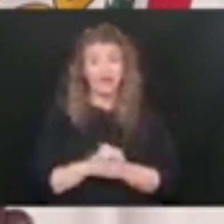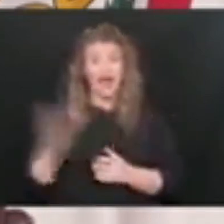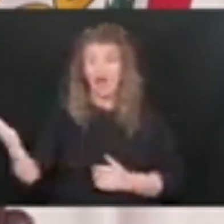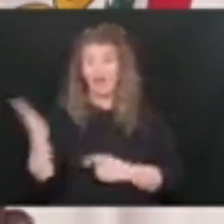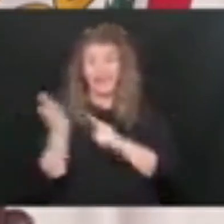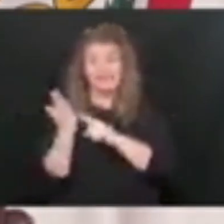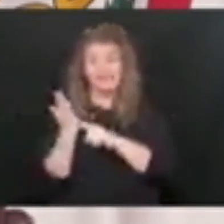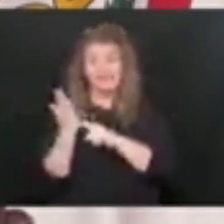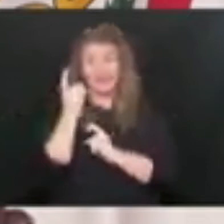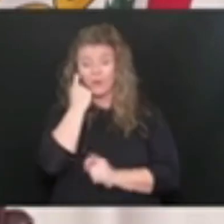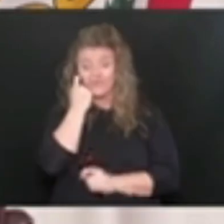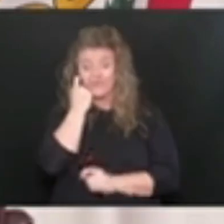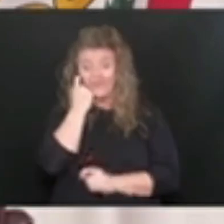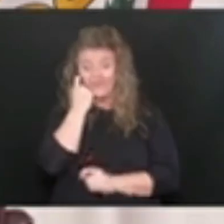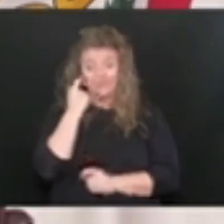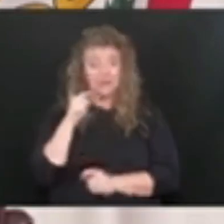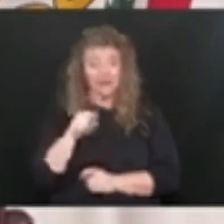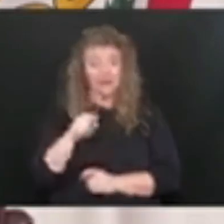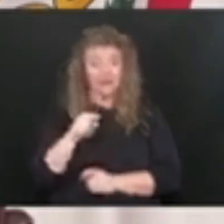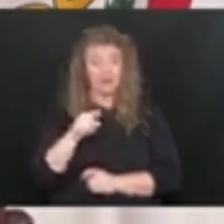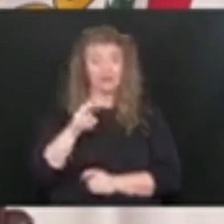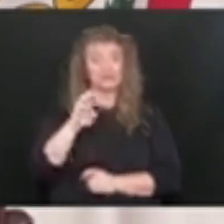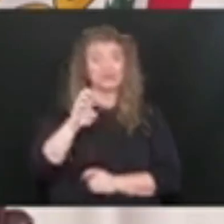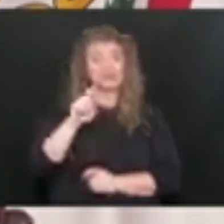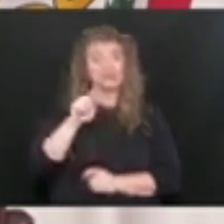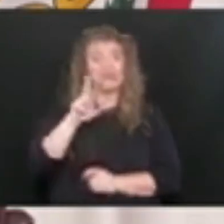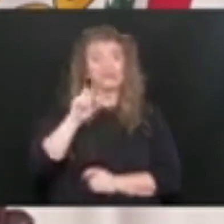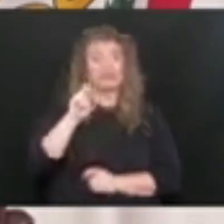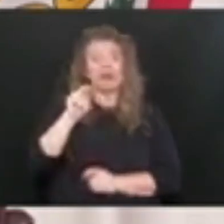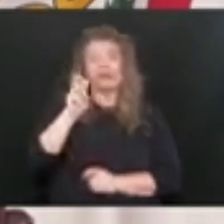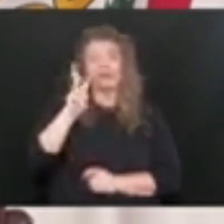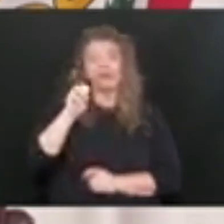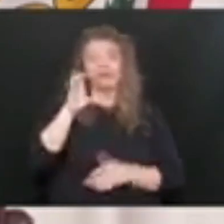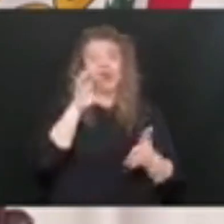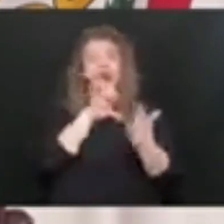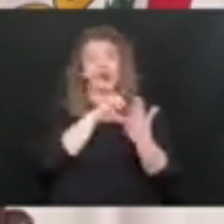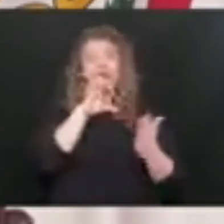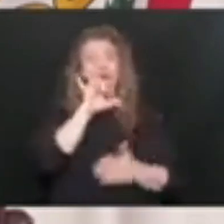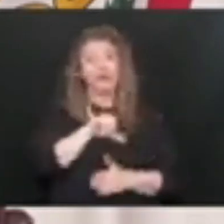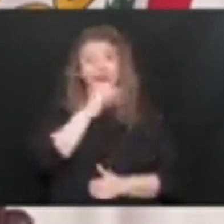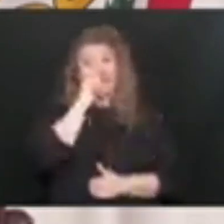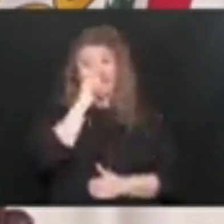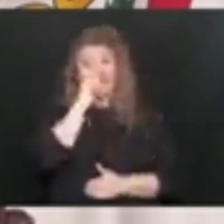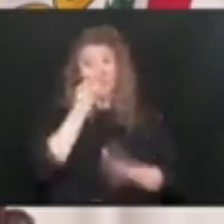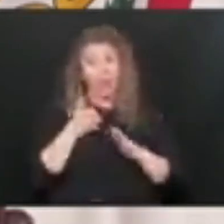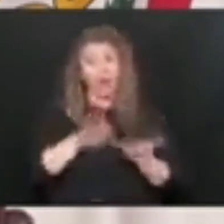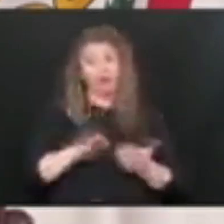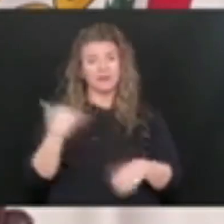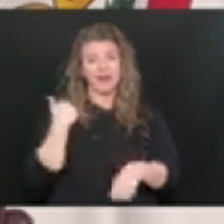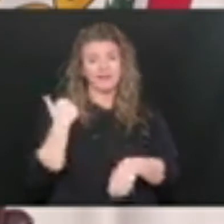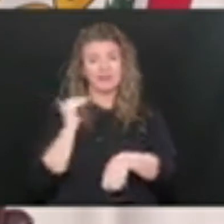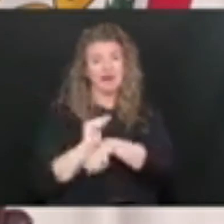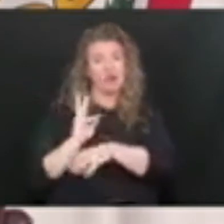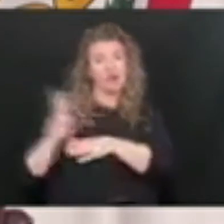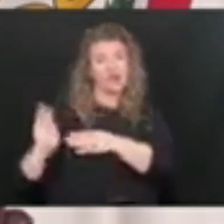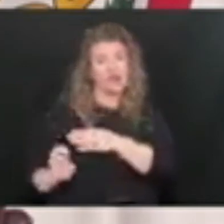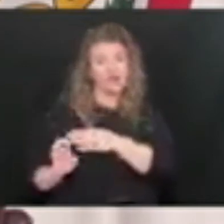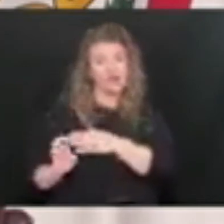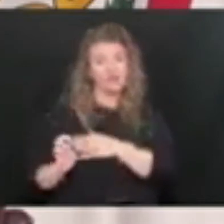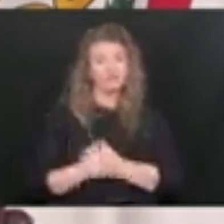but here's a Metro News article about this kid right here that we lost last night or over the weekend, and